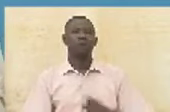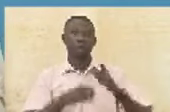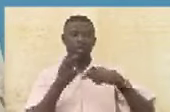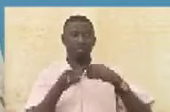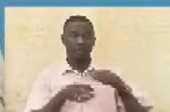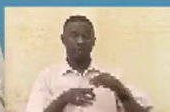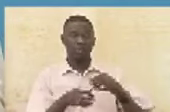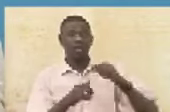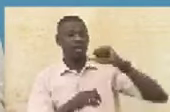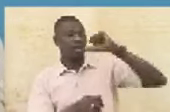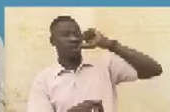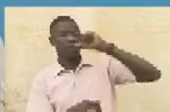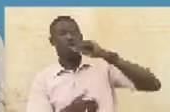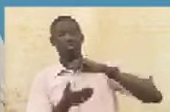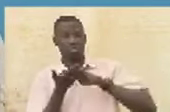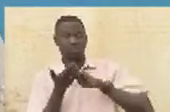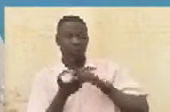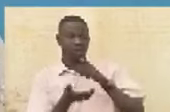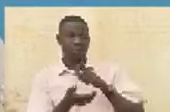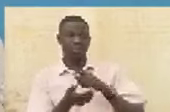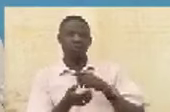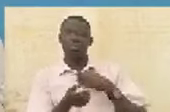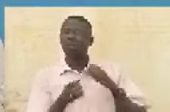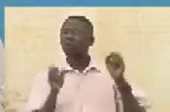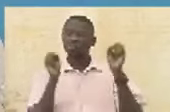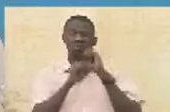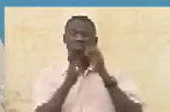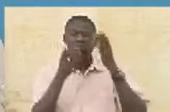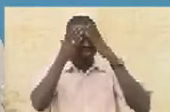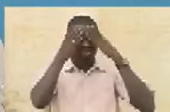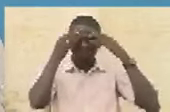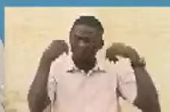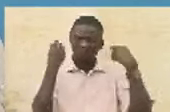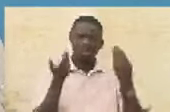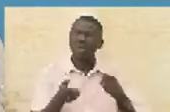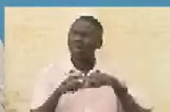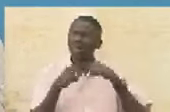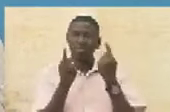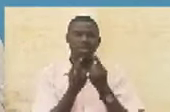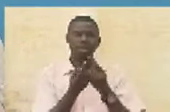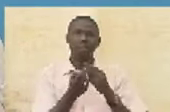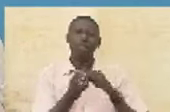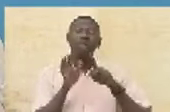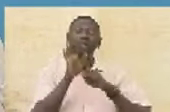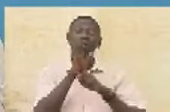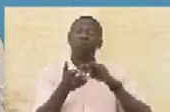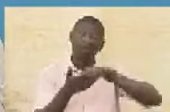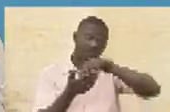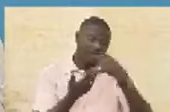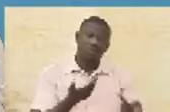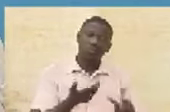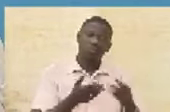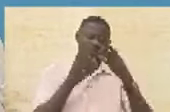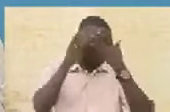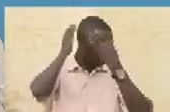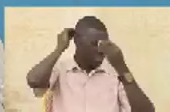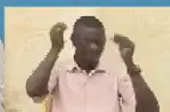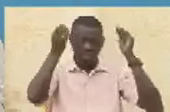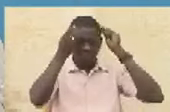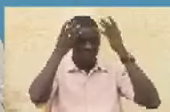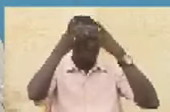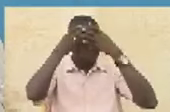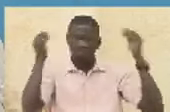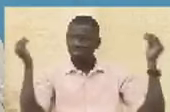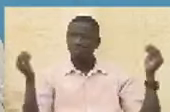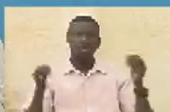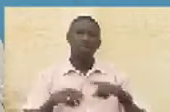this medicine, nothing, you will not be aware of anything, especially when you fall down. You will not know anything that's happening around